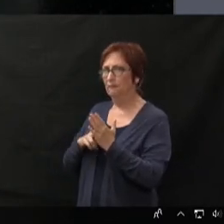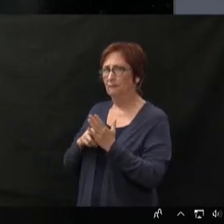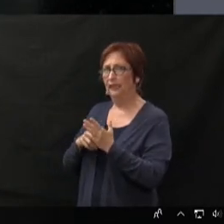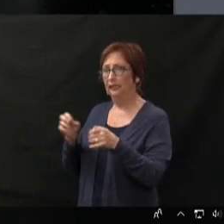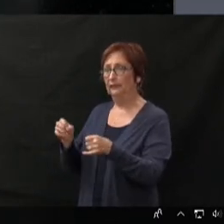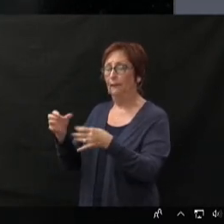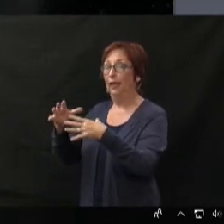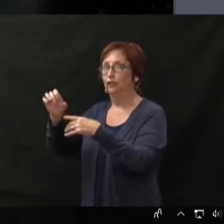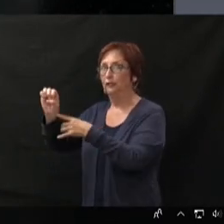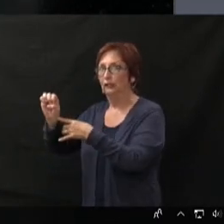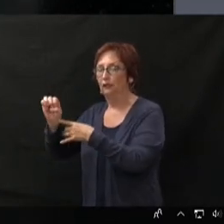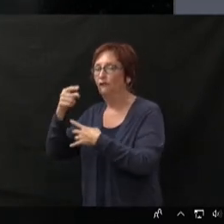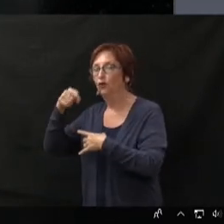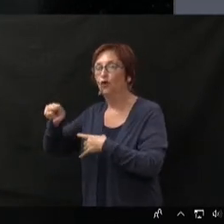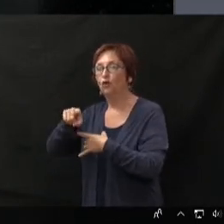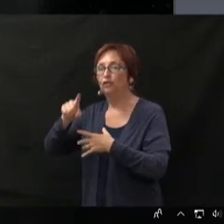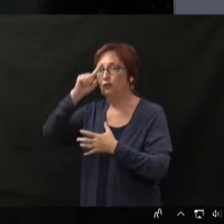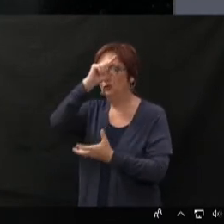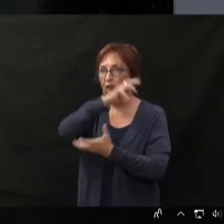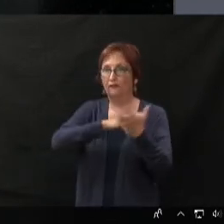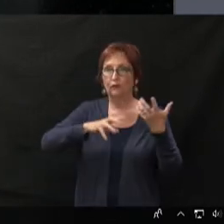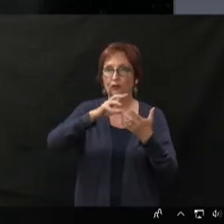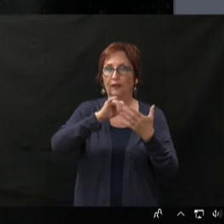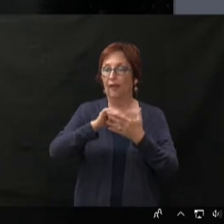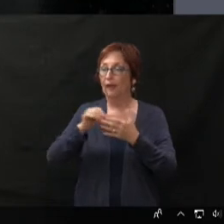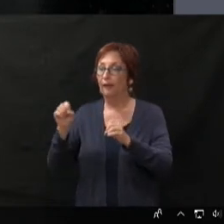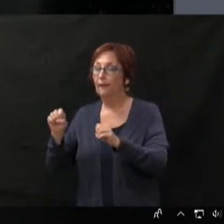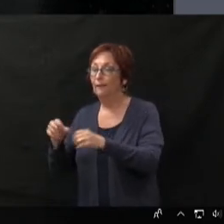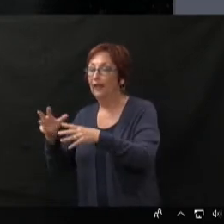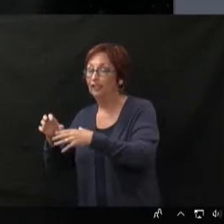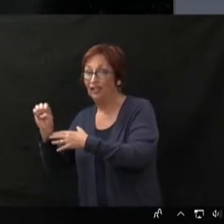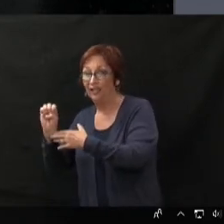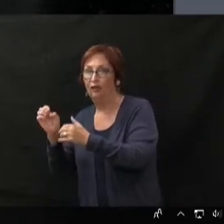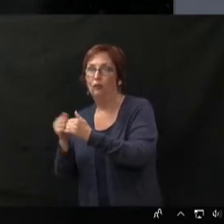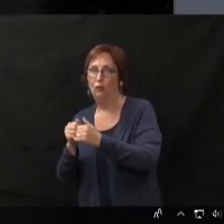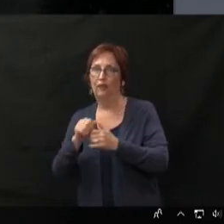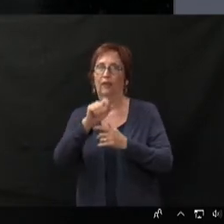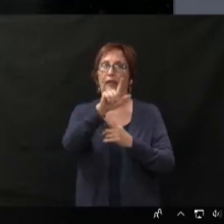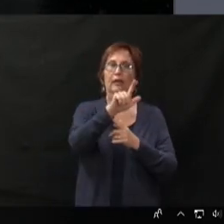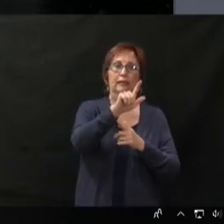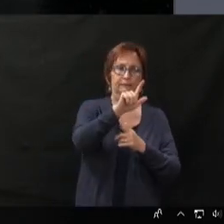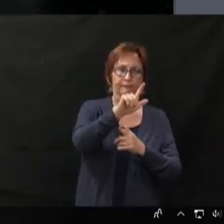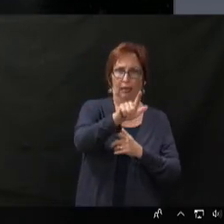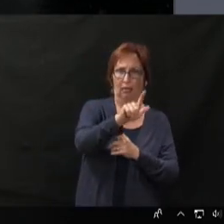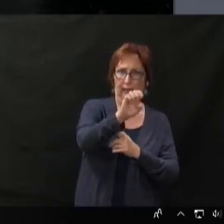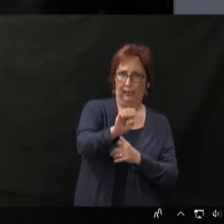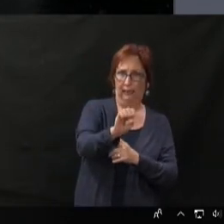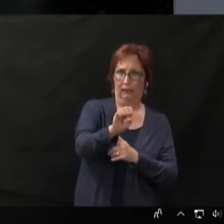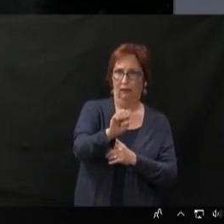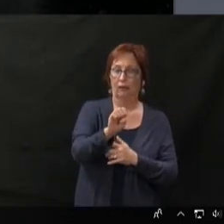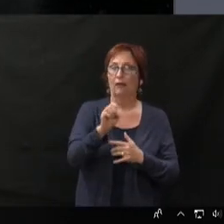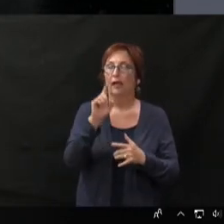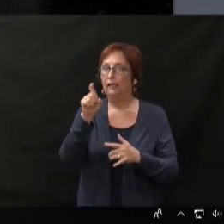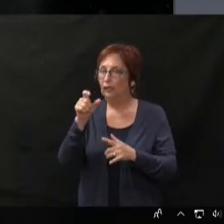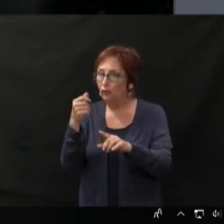for her, she was confusing the magic E with it too, but I had to remind her, remember honey, in magic